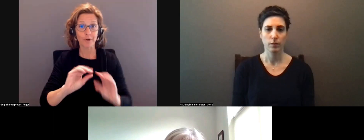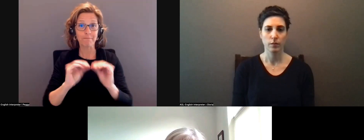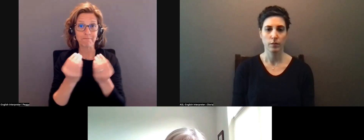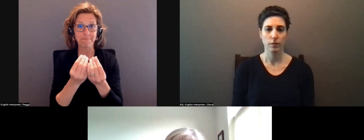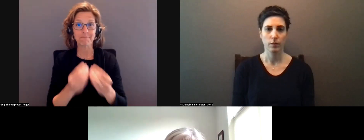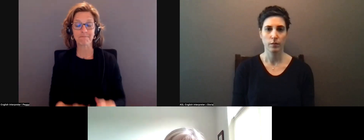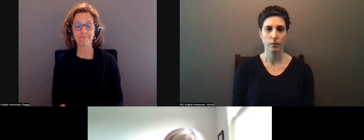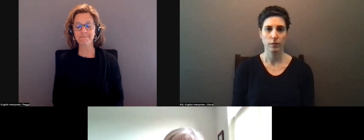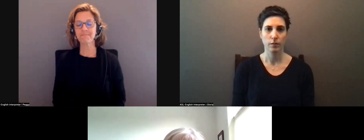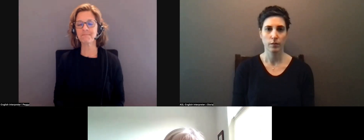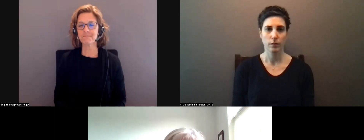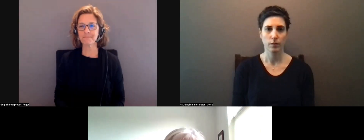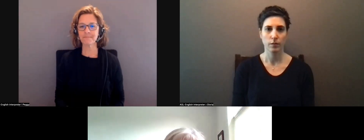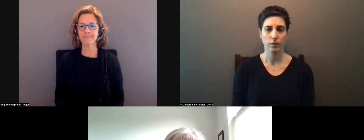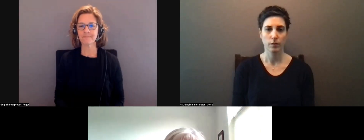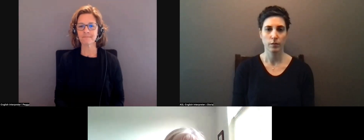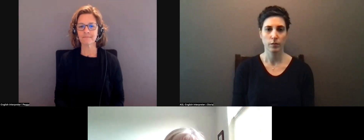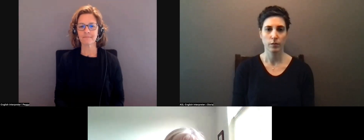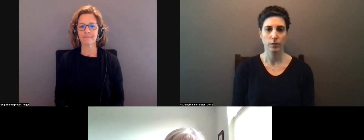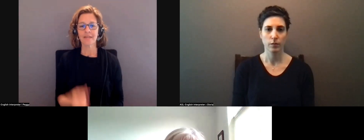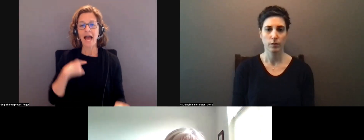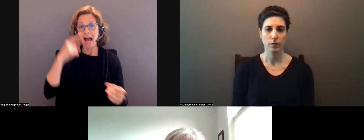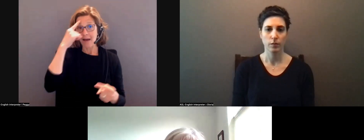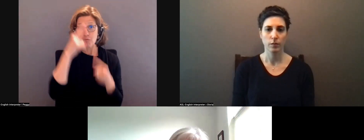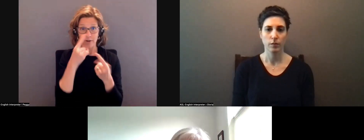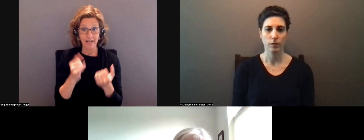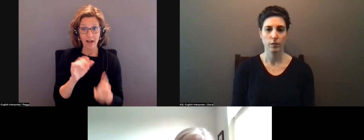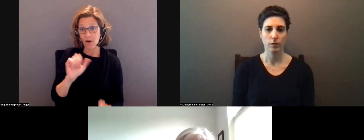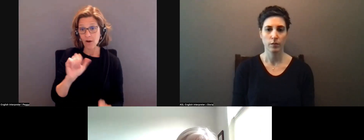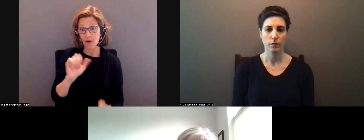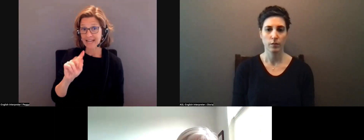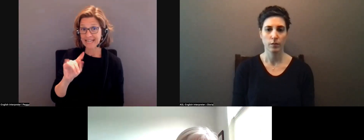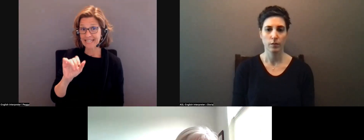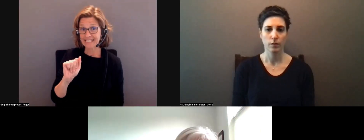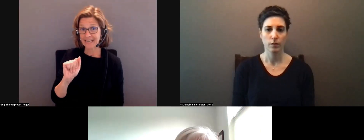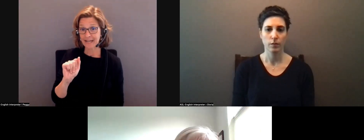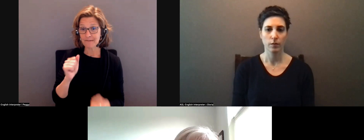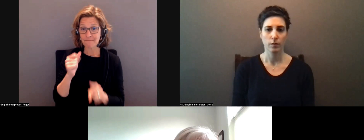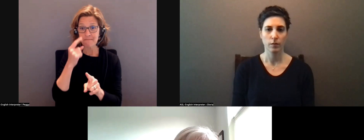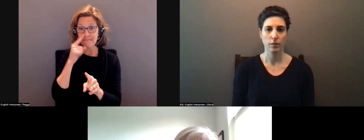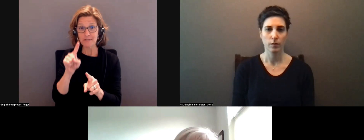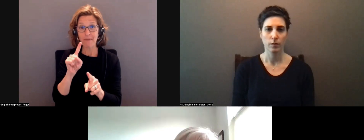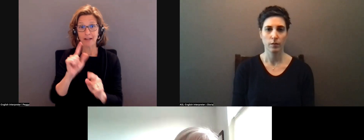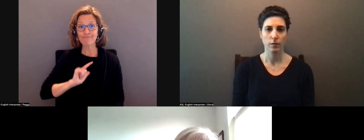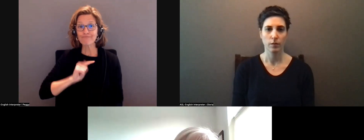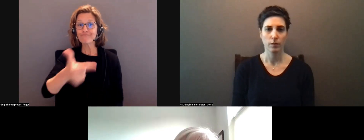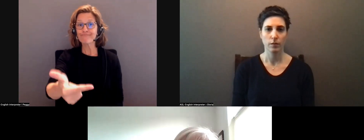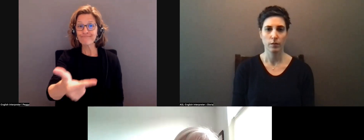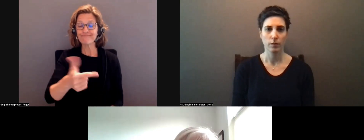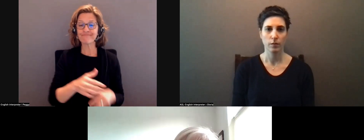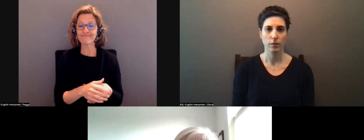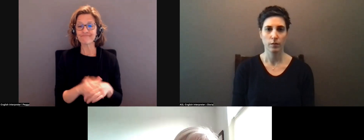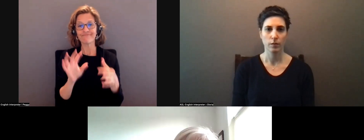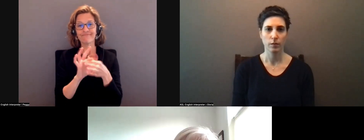that. I'm wondering if Anita, you'd like to pick up the baton